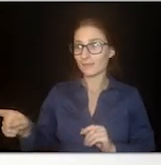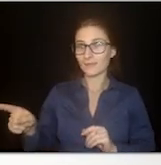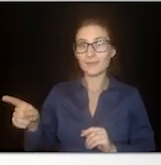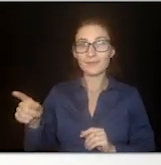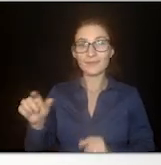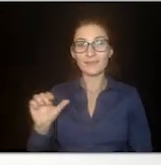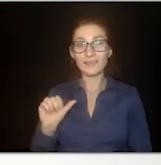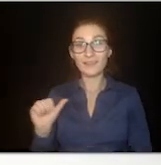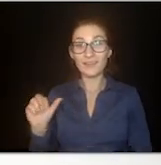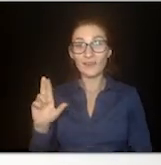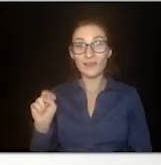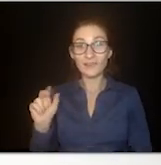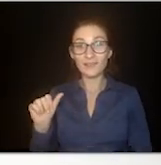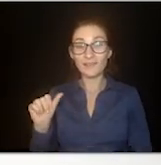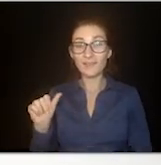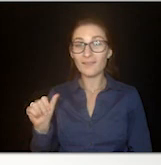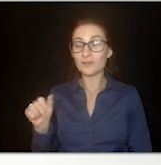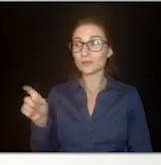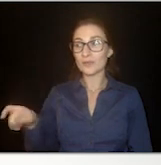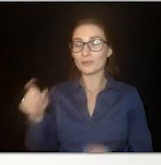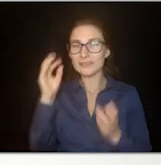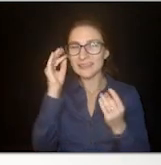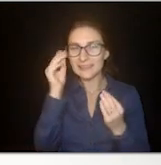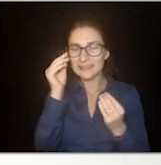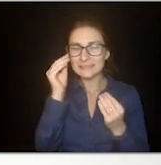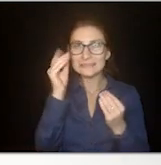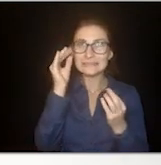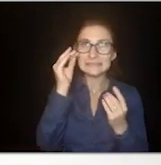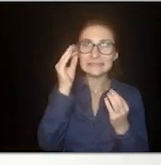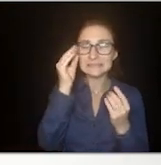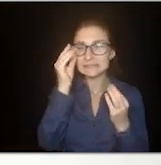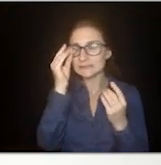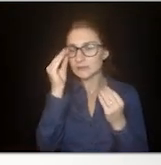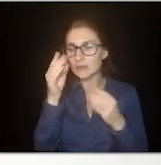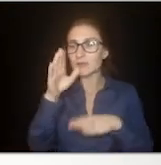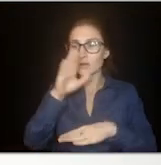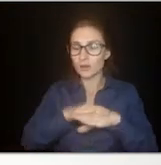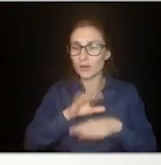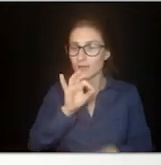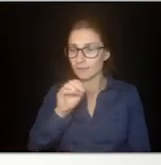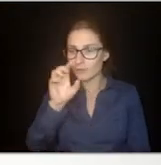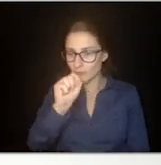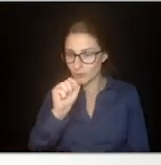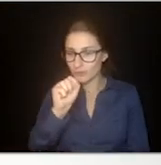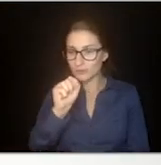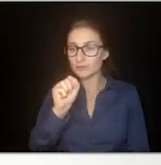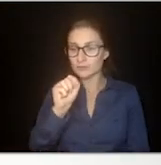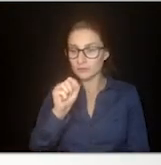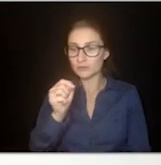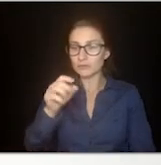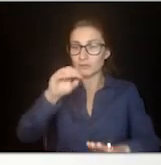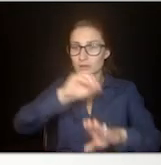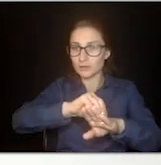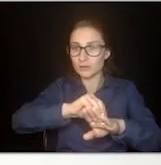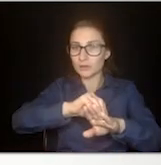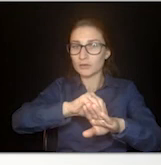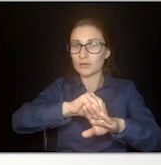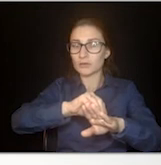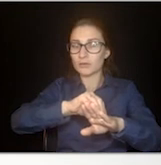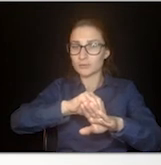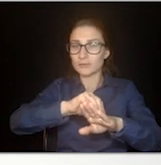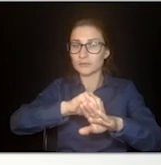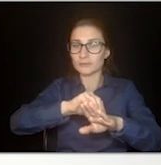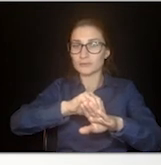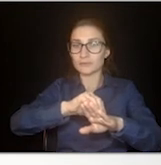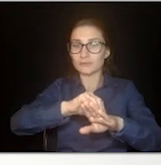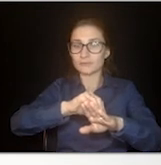that she has to do to think, okay, it's on my foot. January, I've got to